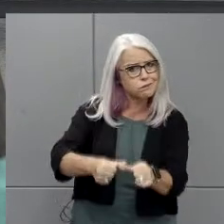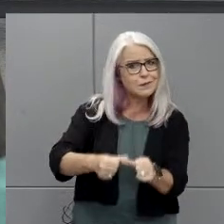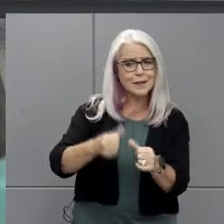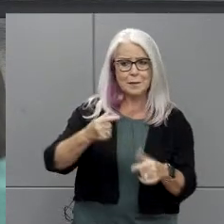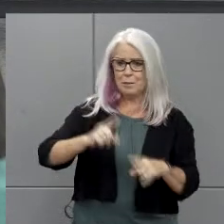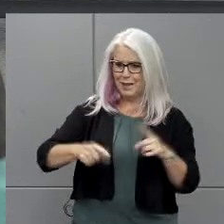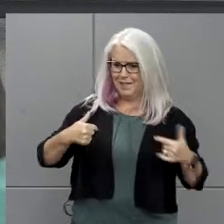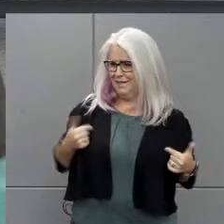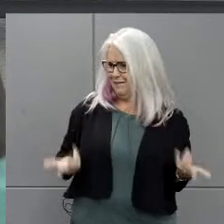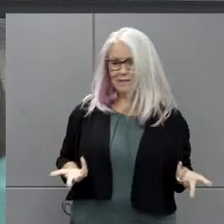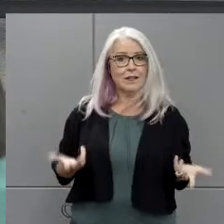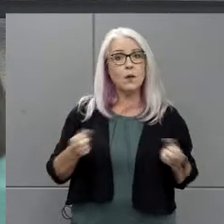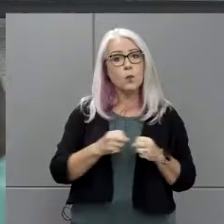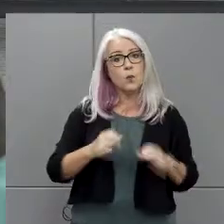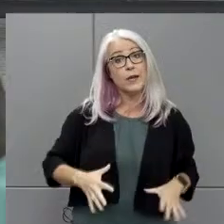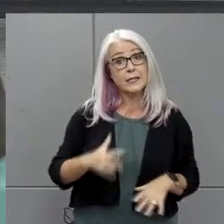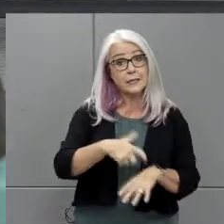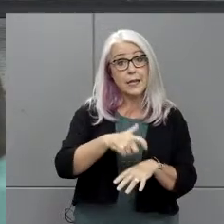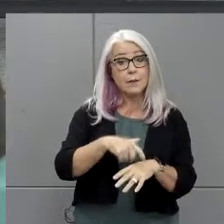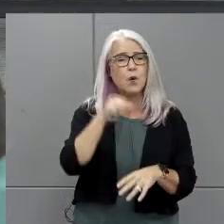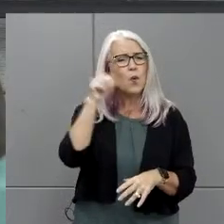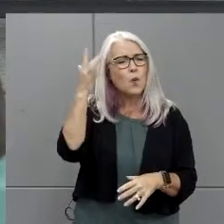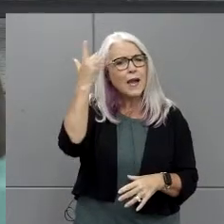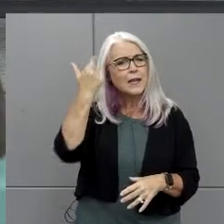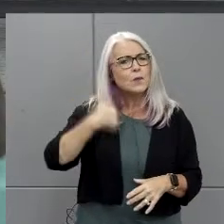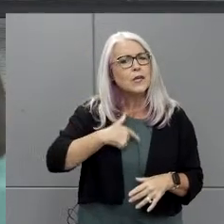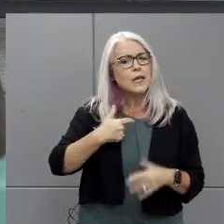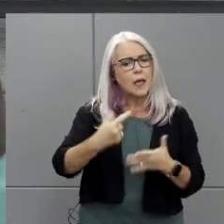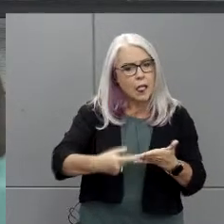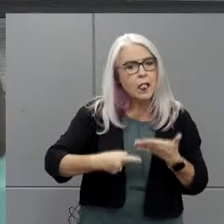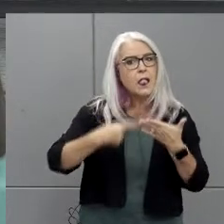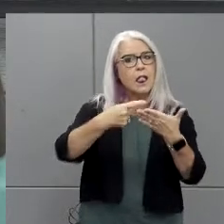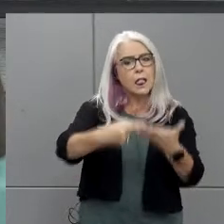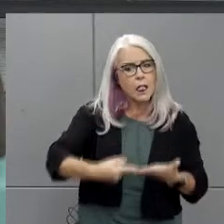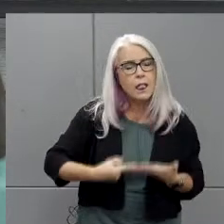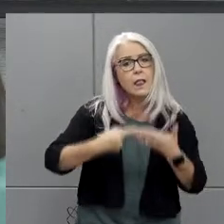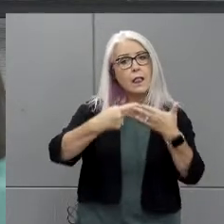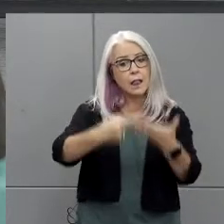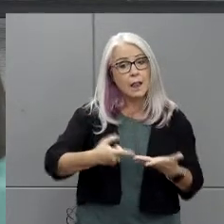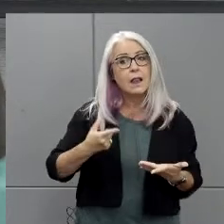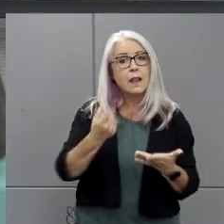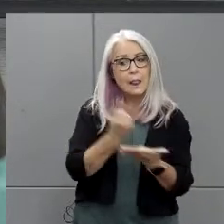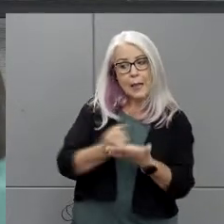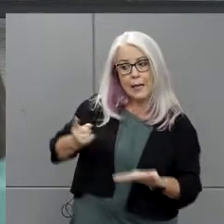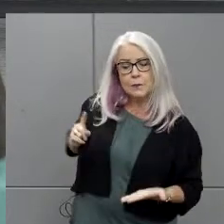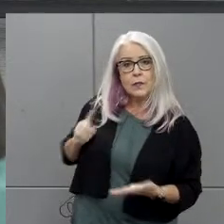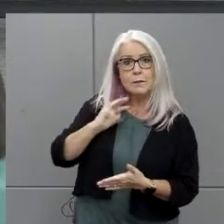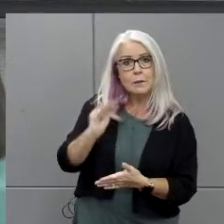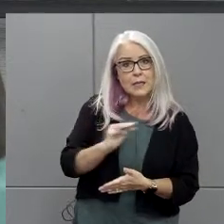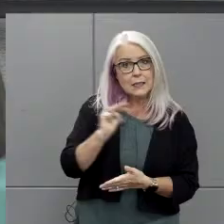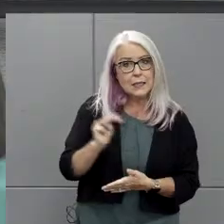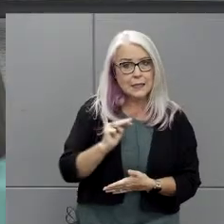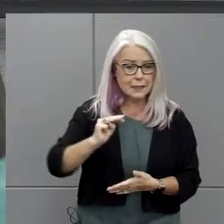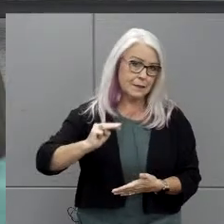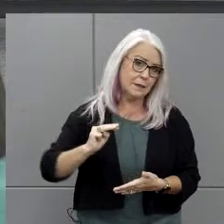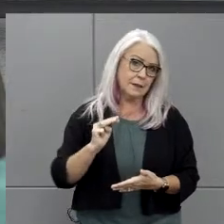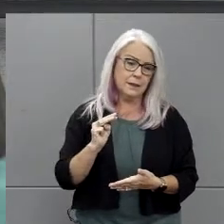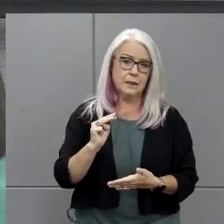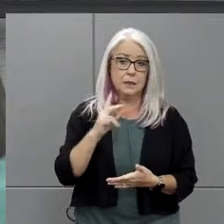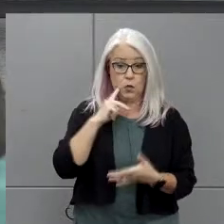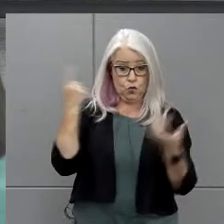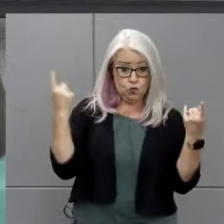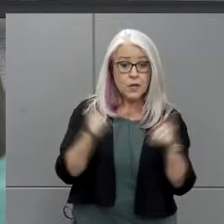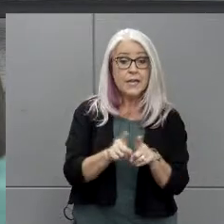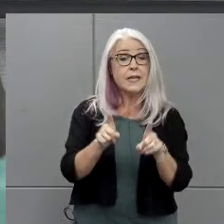waste time. Why do we go through all of that, passing motions and all of these types of things, being in agreement